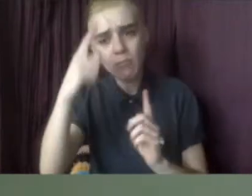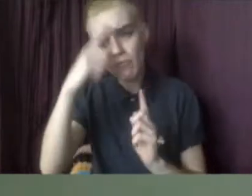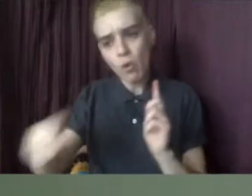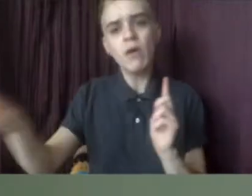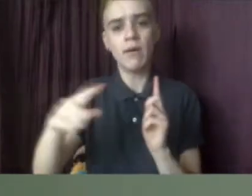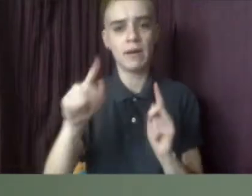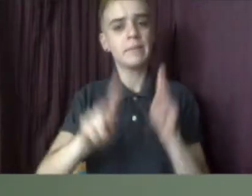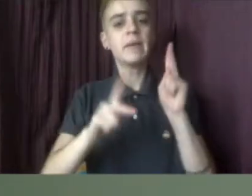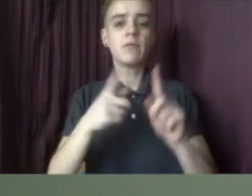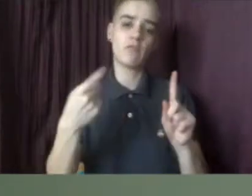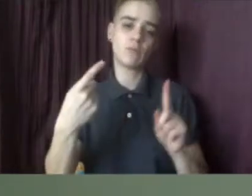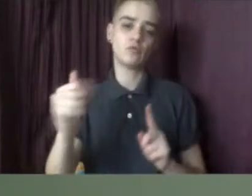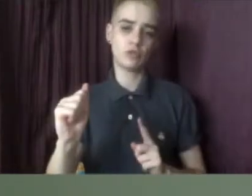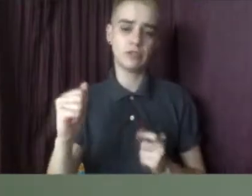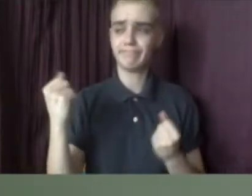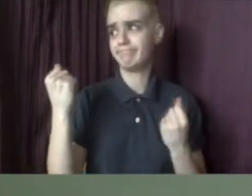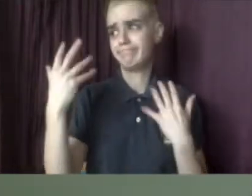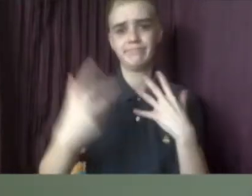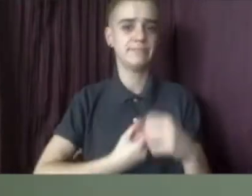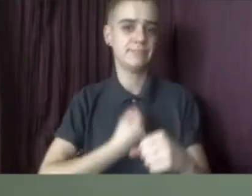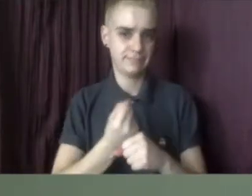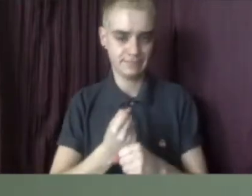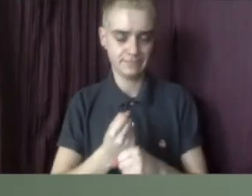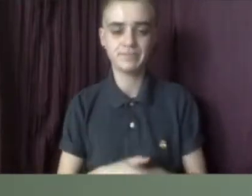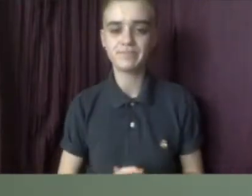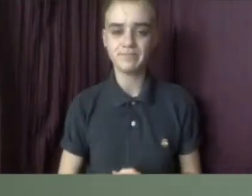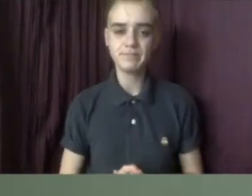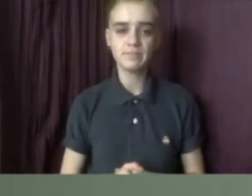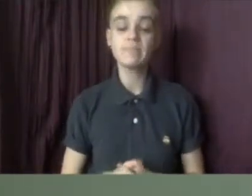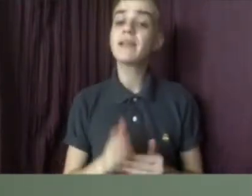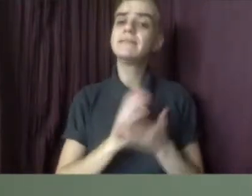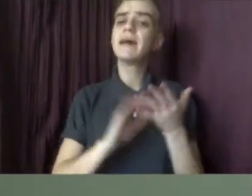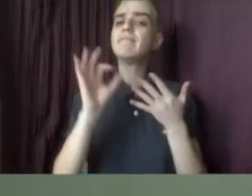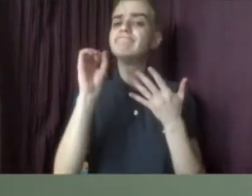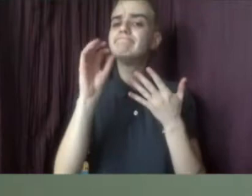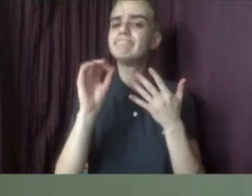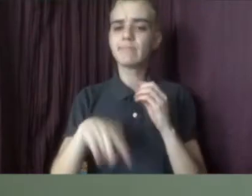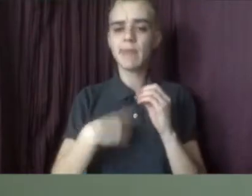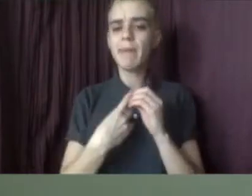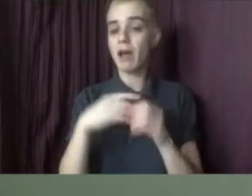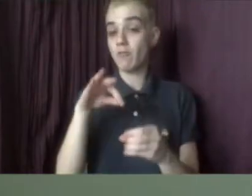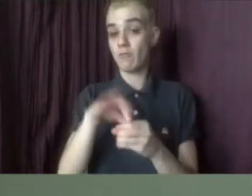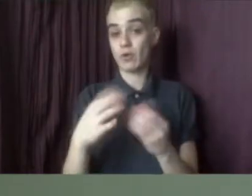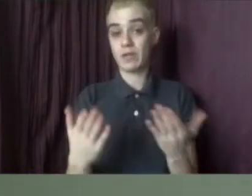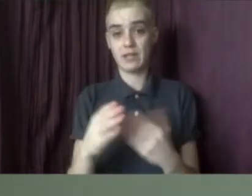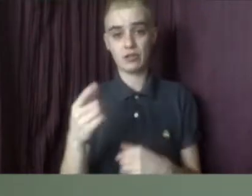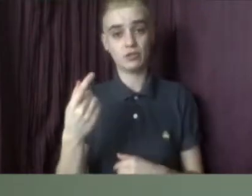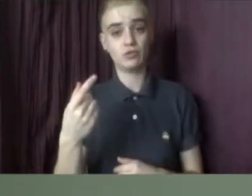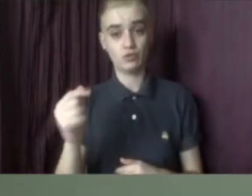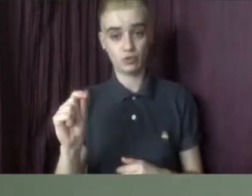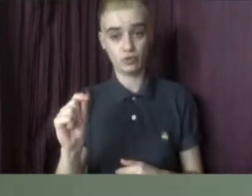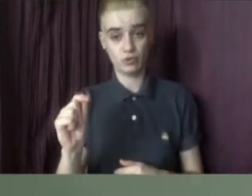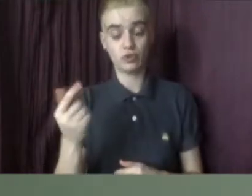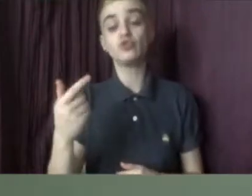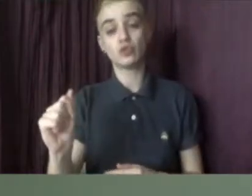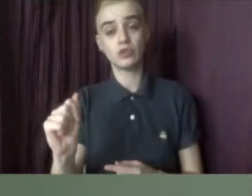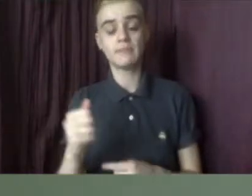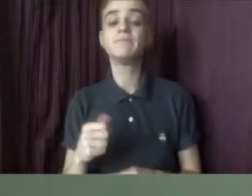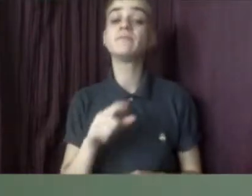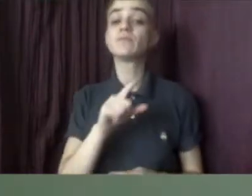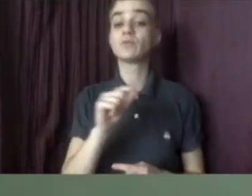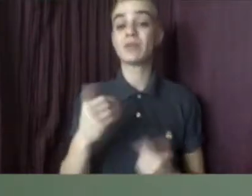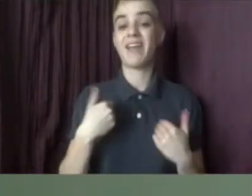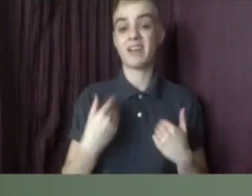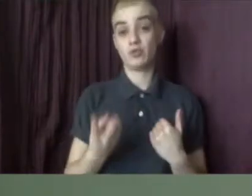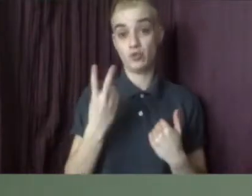until June. And that's where if you saw anything in the newspaper and you saw long lines, hours long lines, 4 hours, 5 hour long, 6